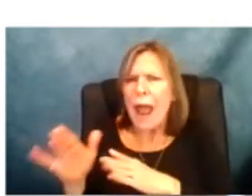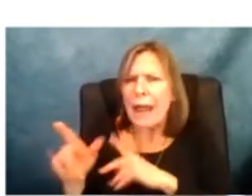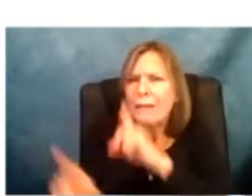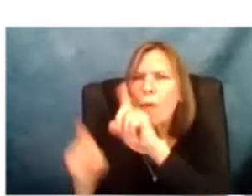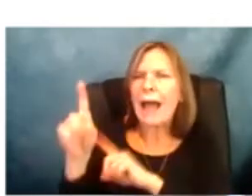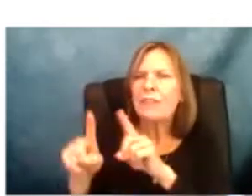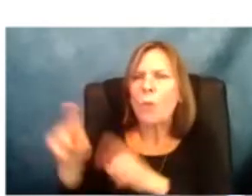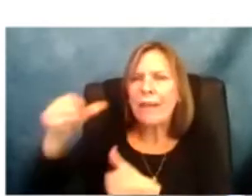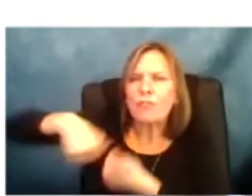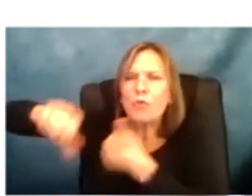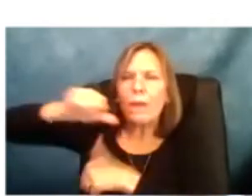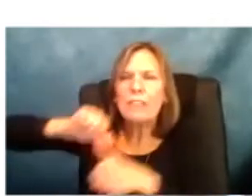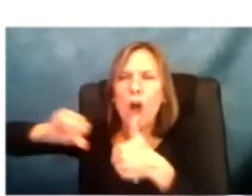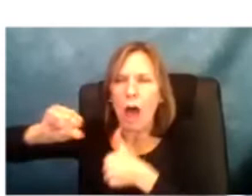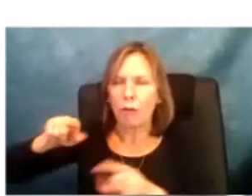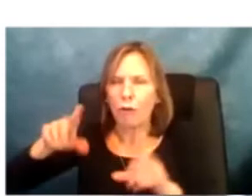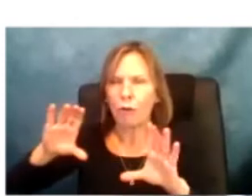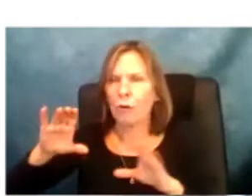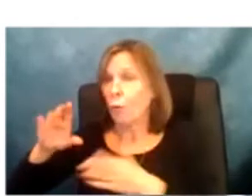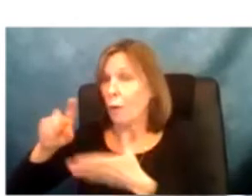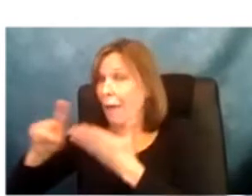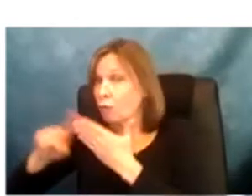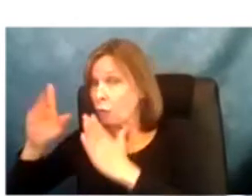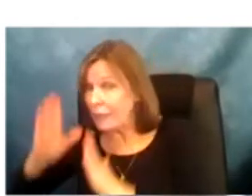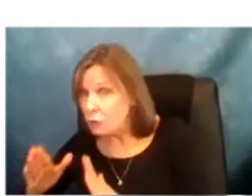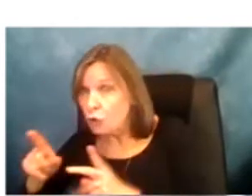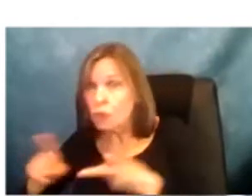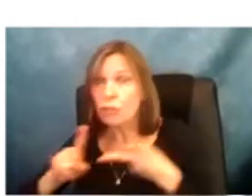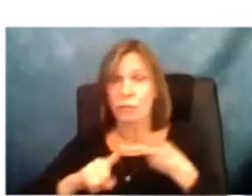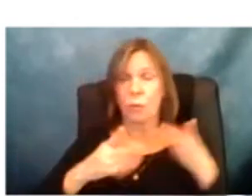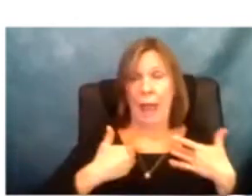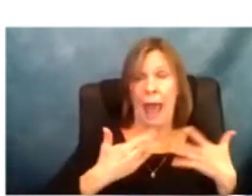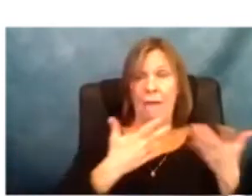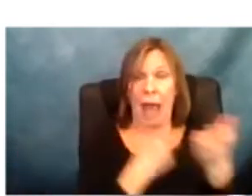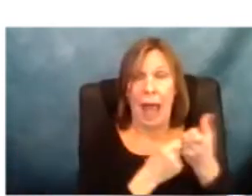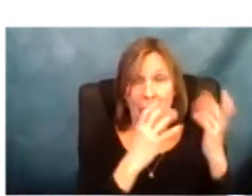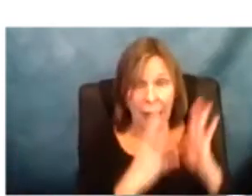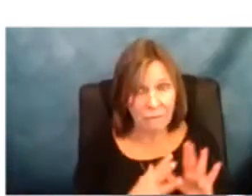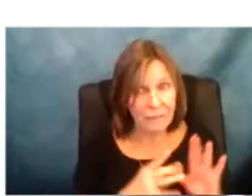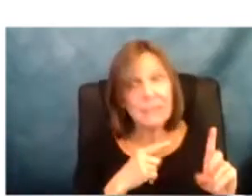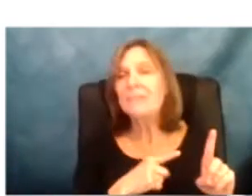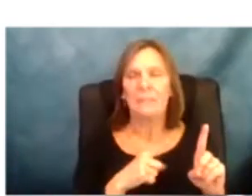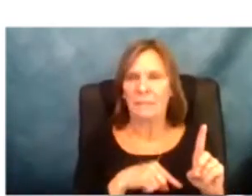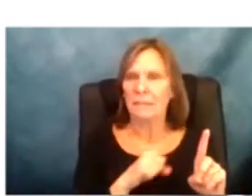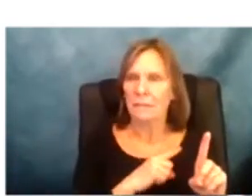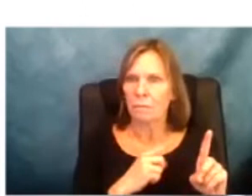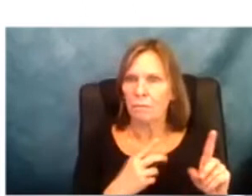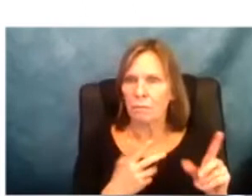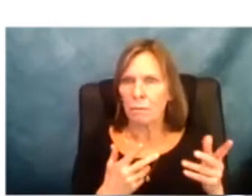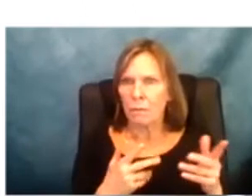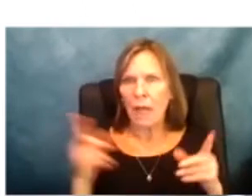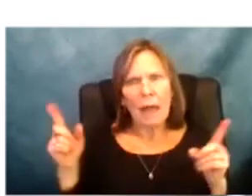of each other. And so we have researchers, but we also have advocates. We have people who might have gone down some of